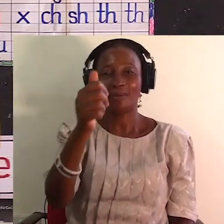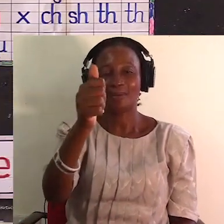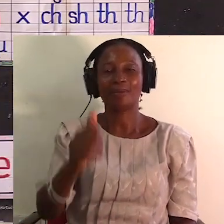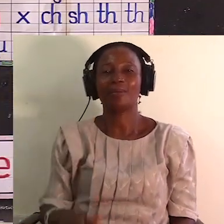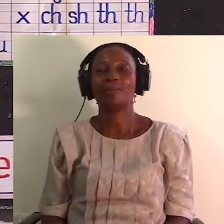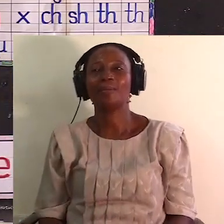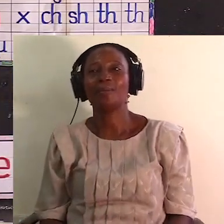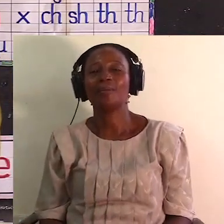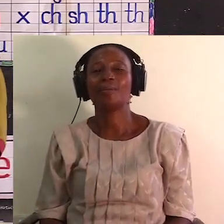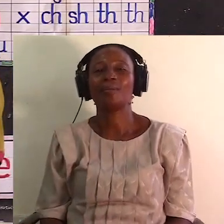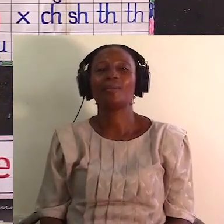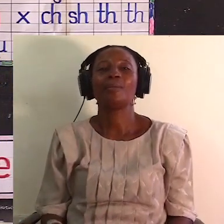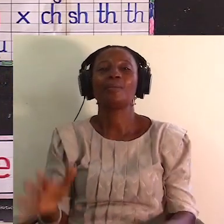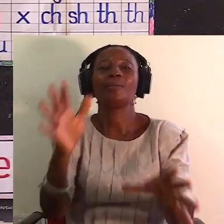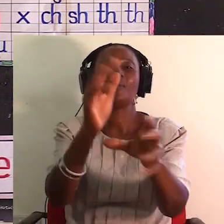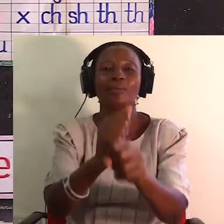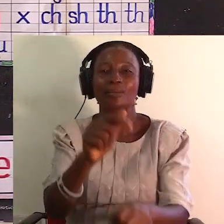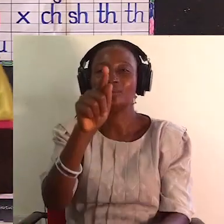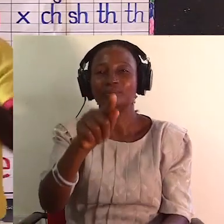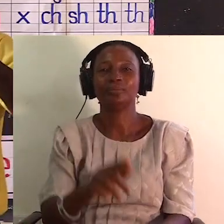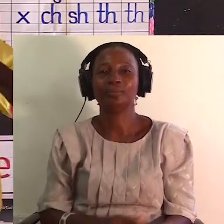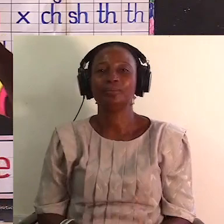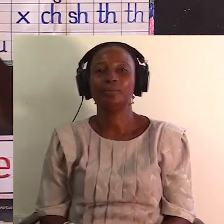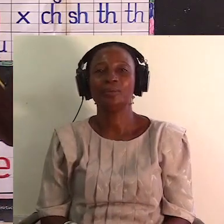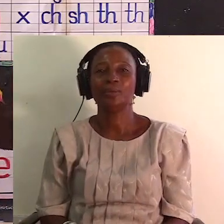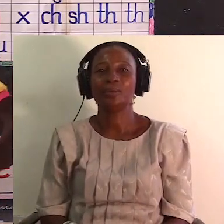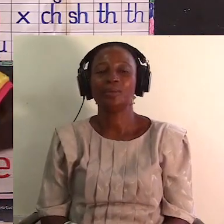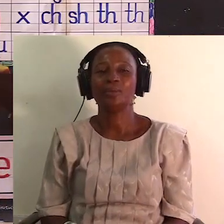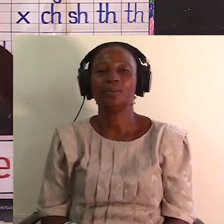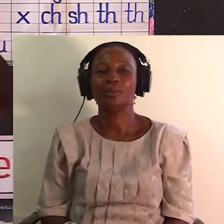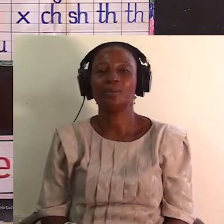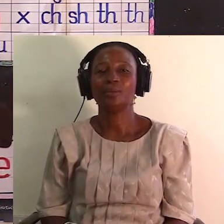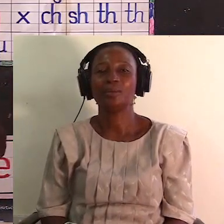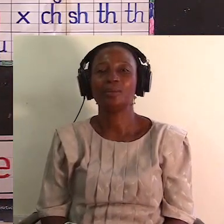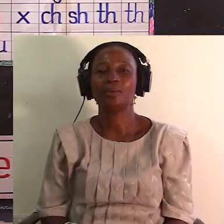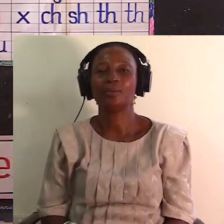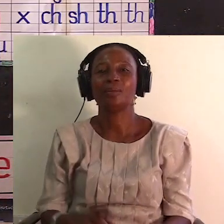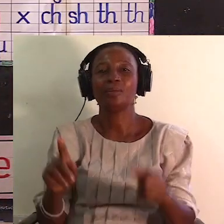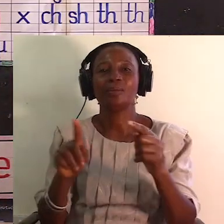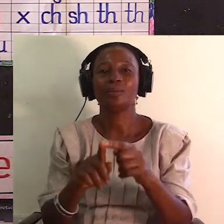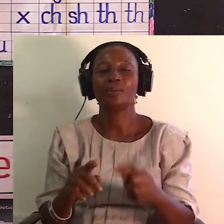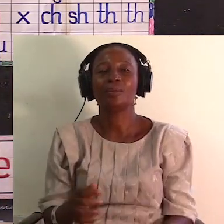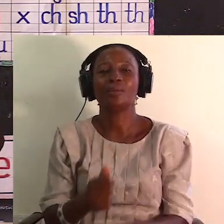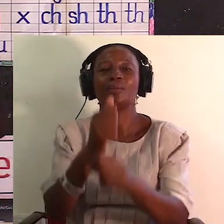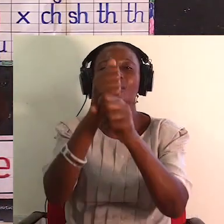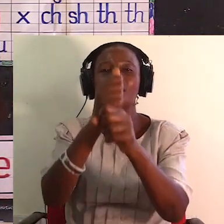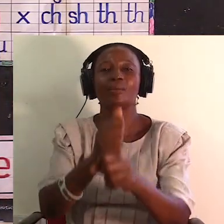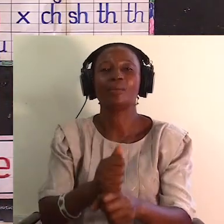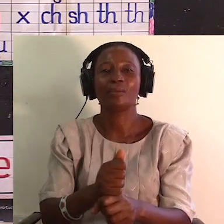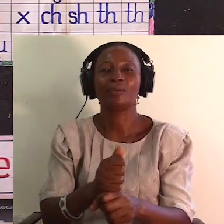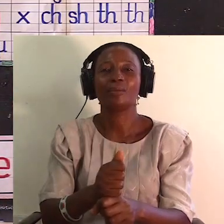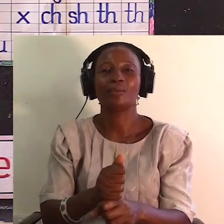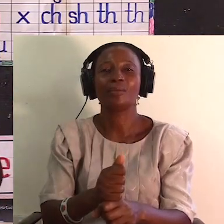Very good. So this helps you to be able to be very